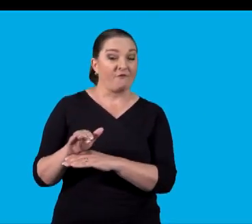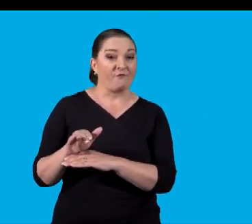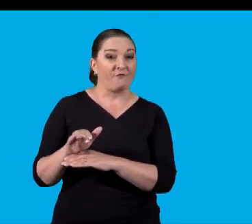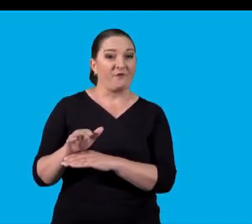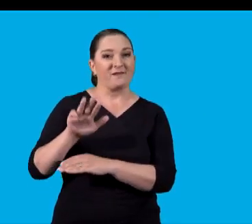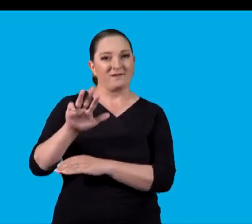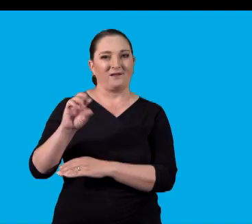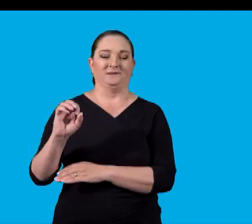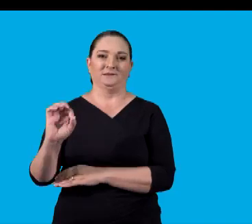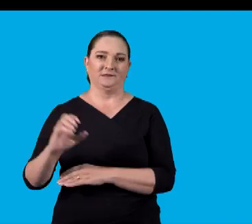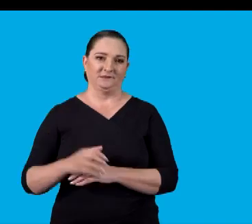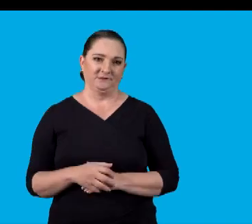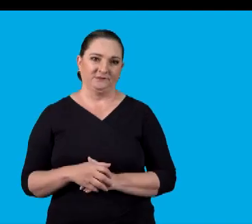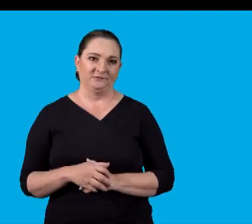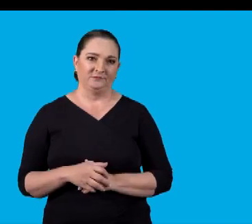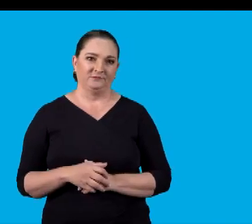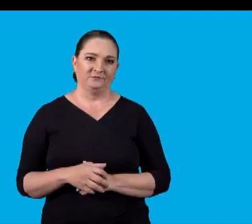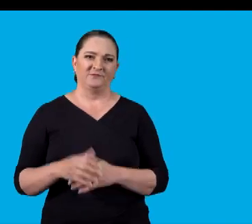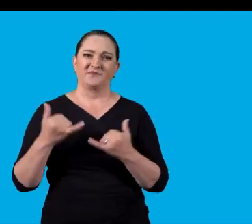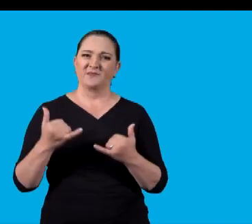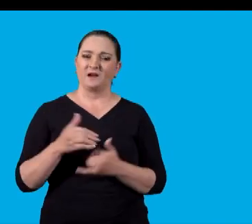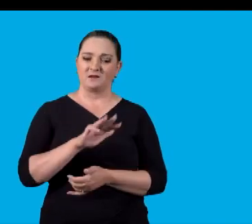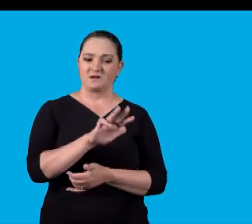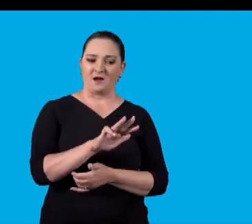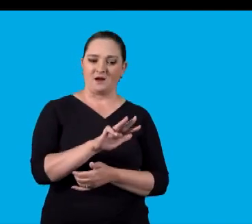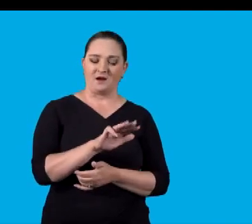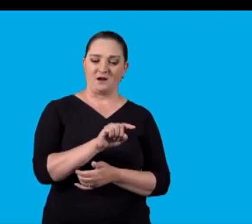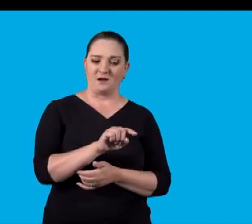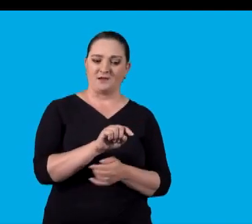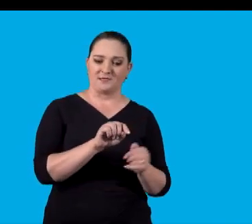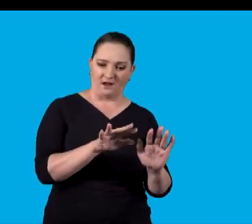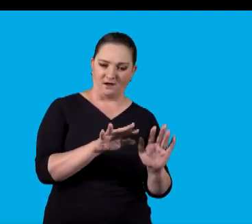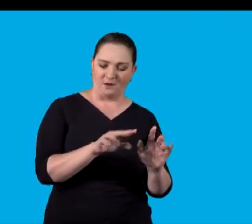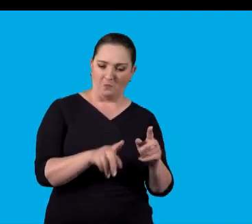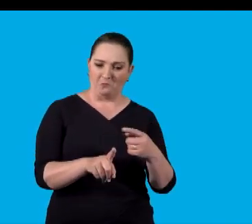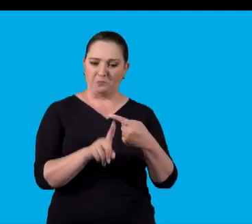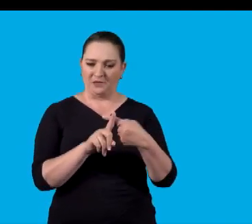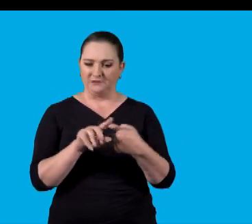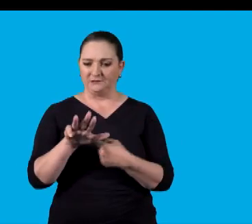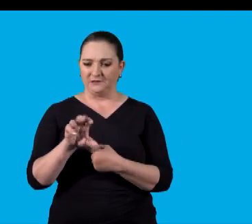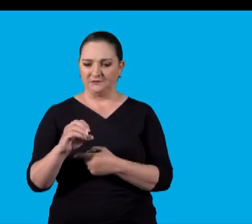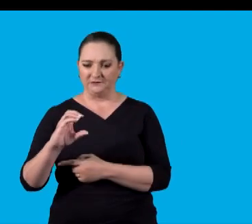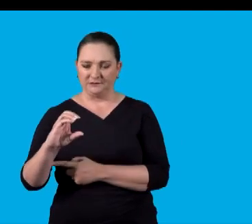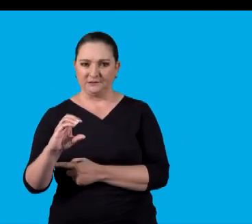is 90 cents. So if I say 910 plus 90 cents, that's going to give me